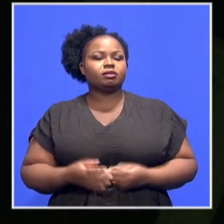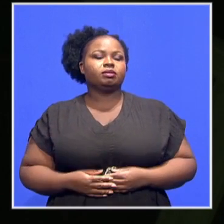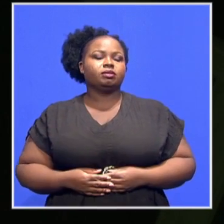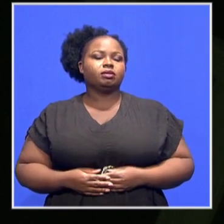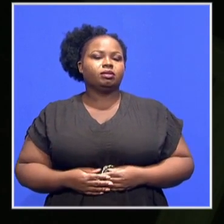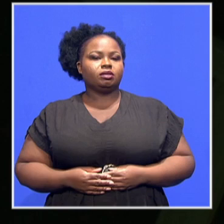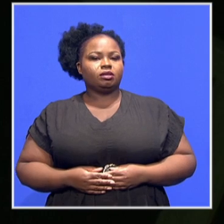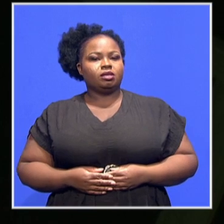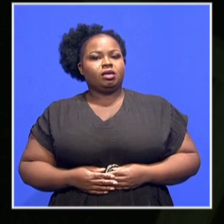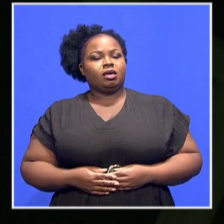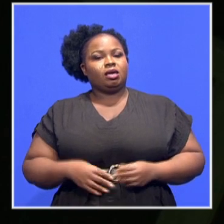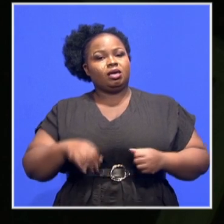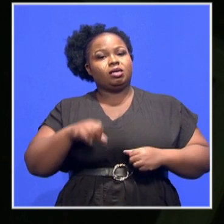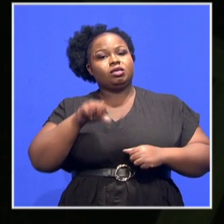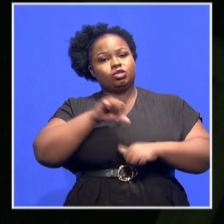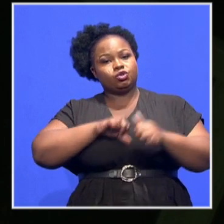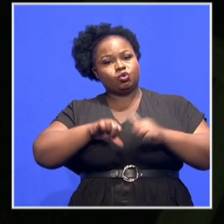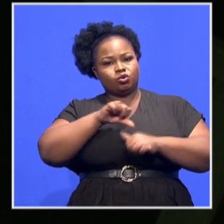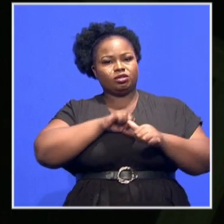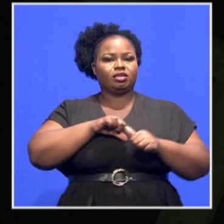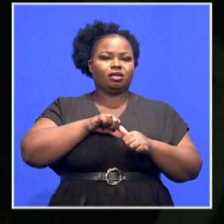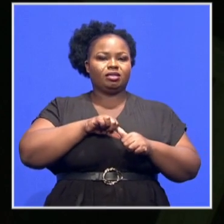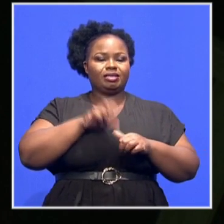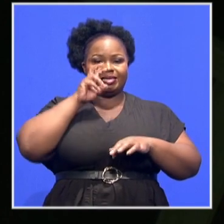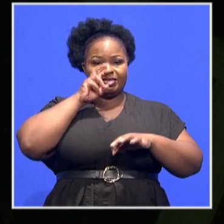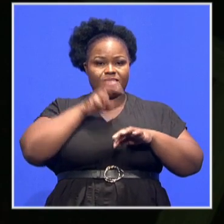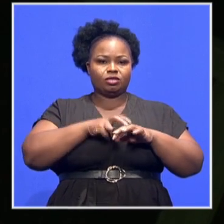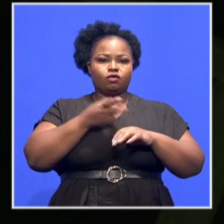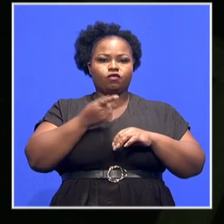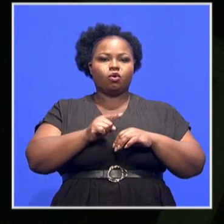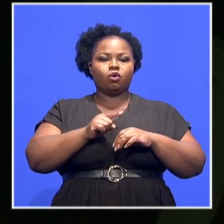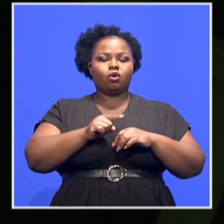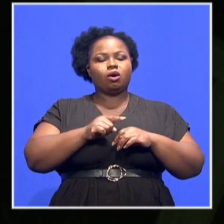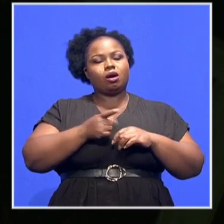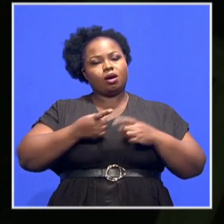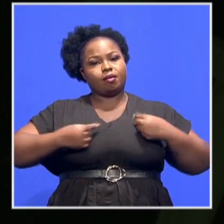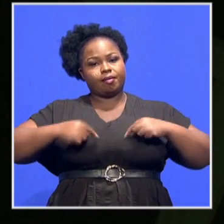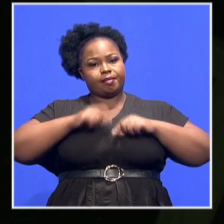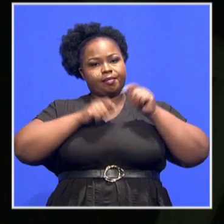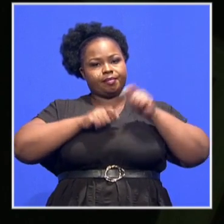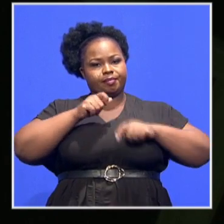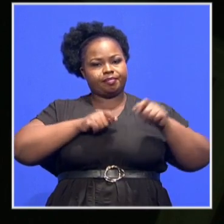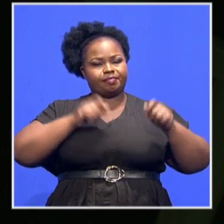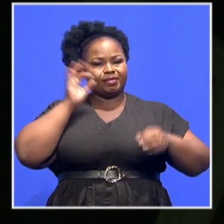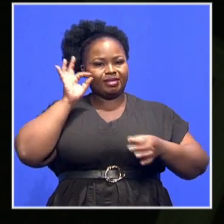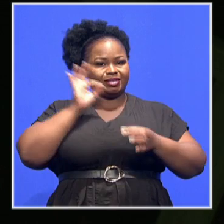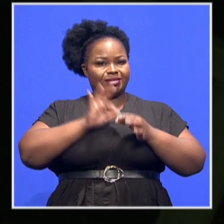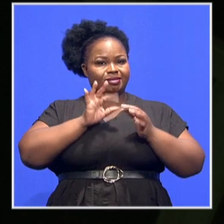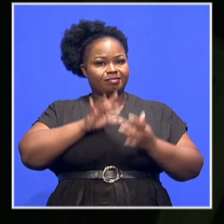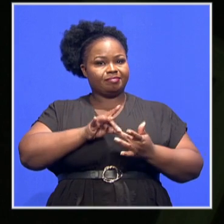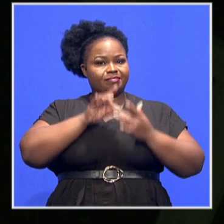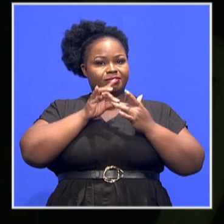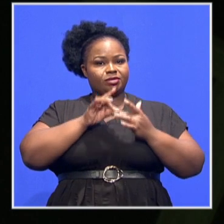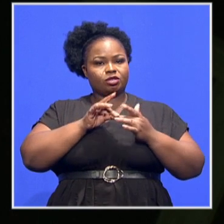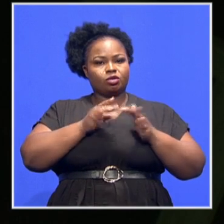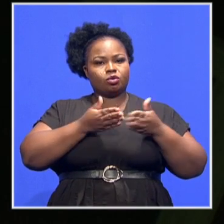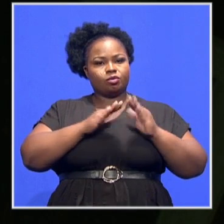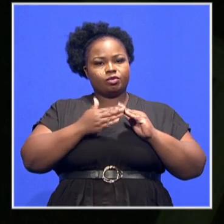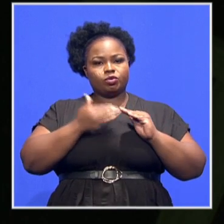of our people, particularly those communities that live